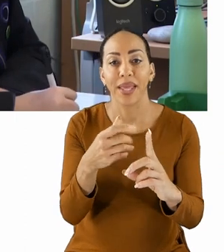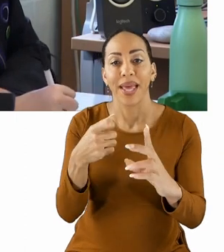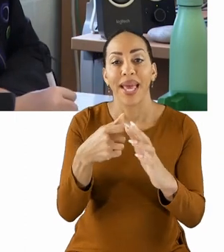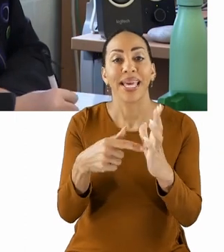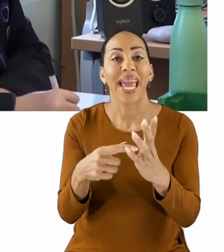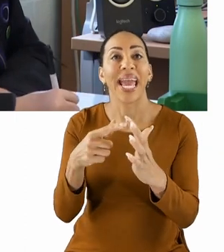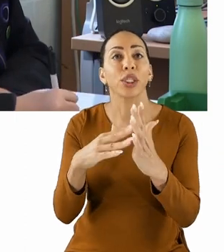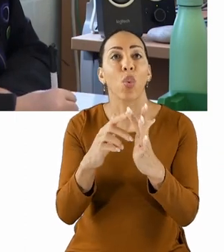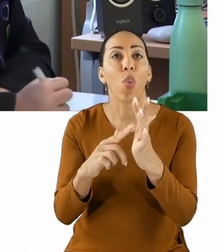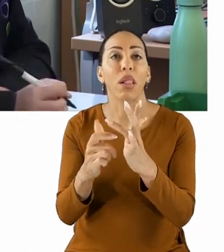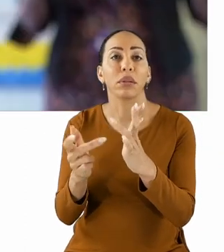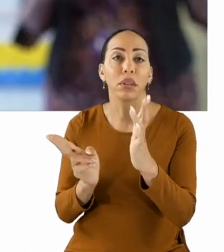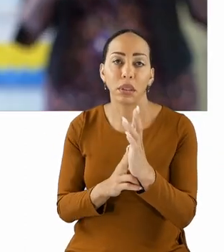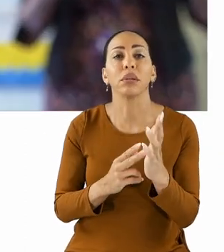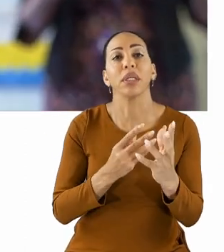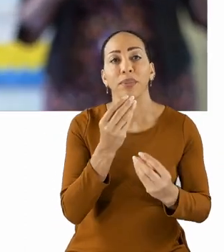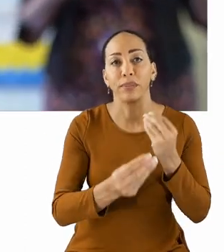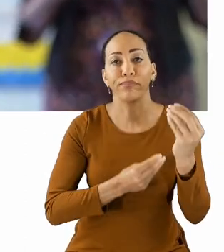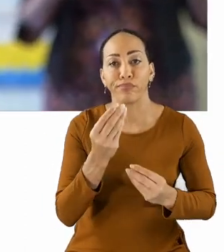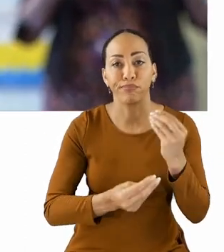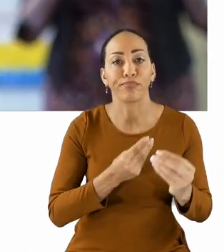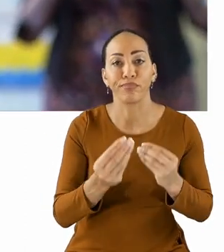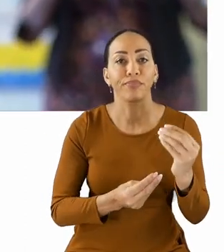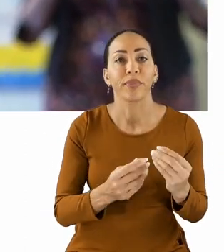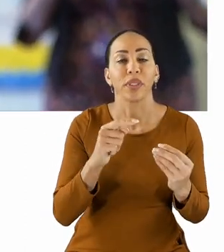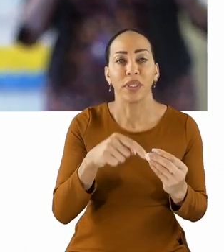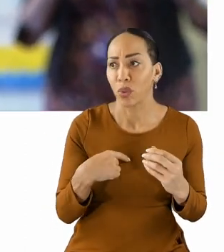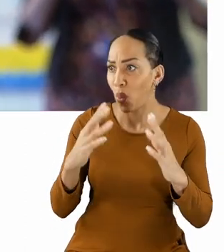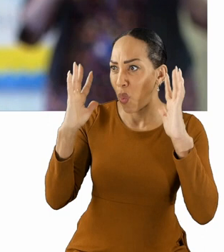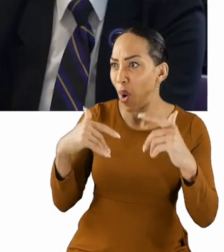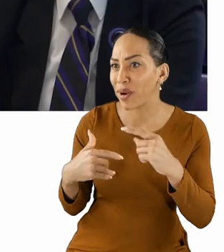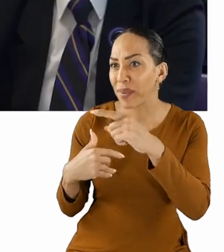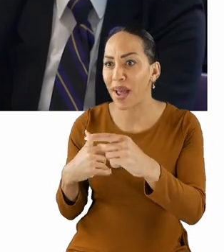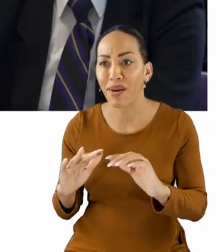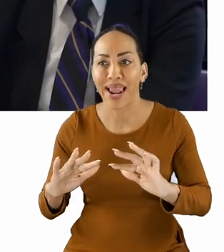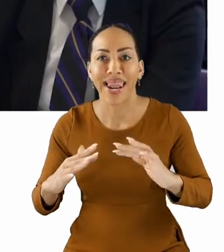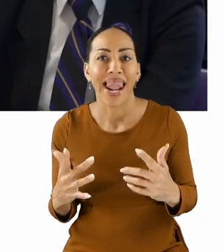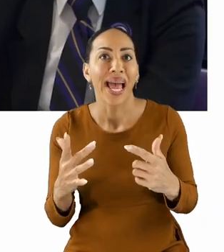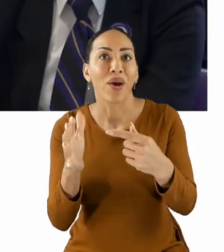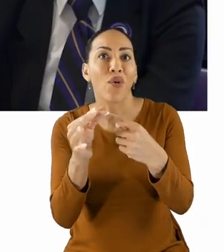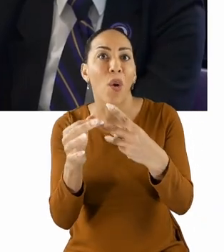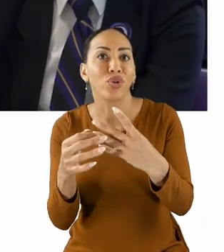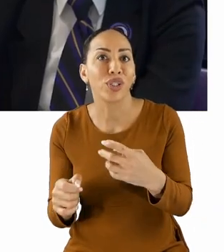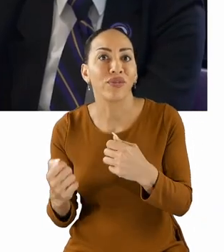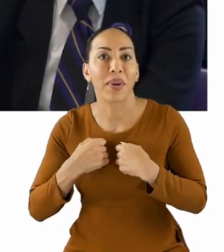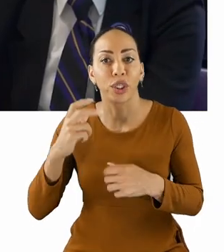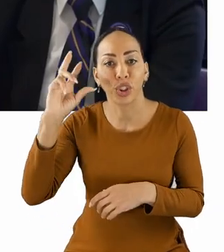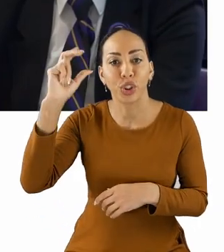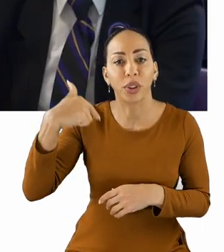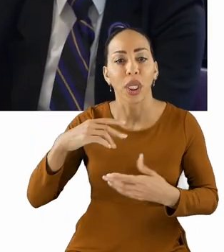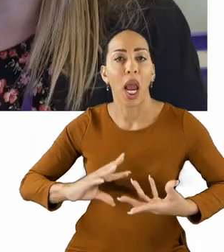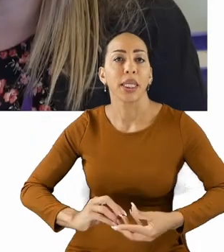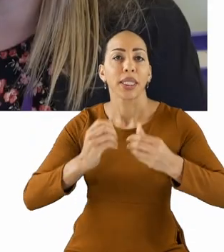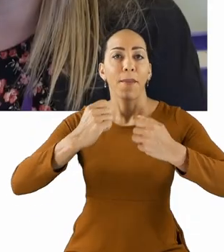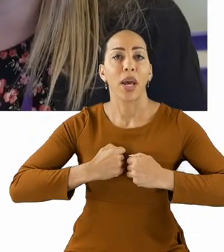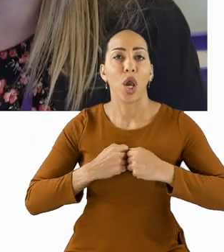address. Worried about the lack of options for her students, she designed her own disability history curriculum. A